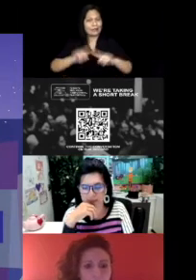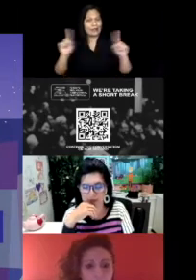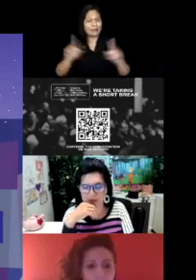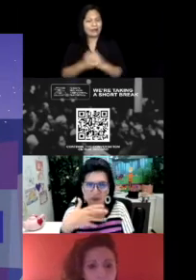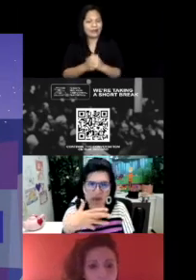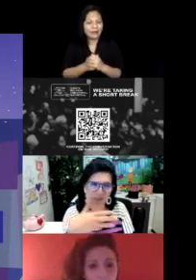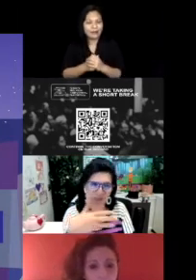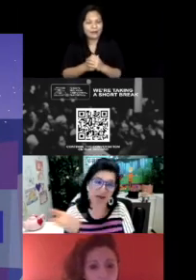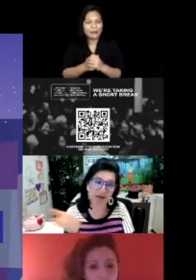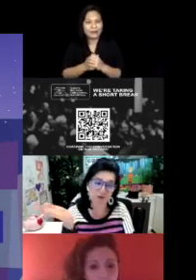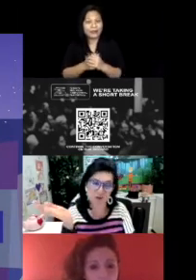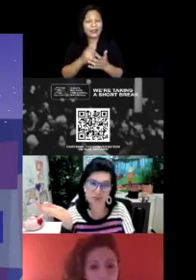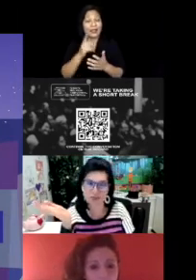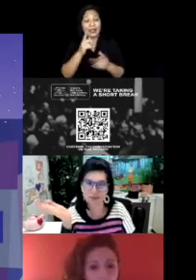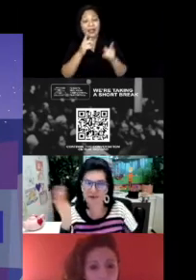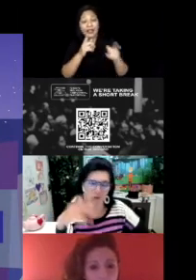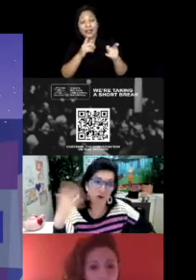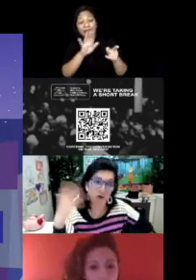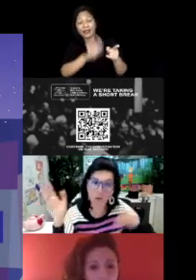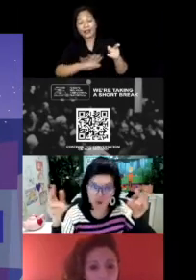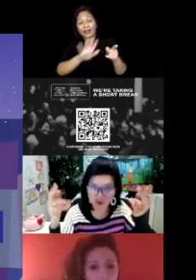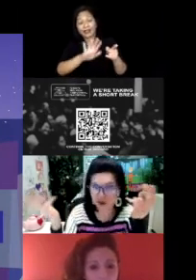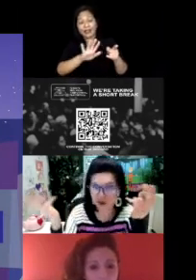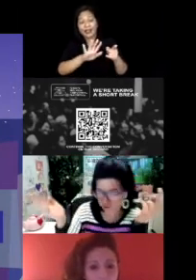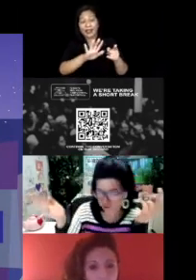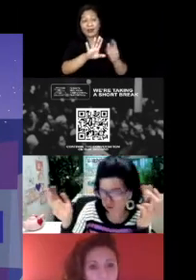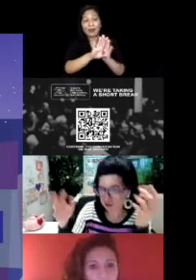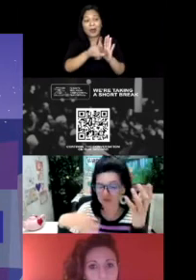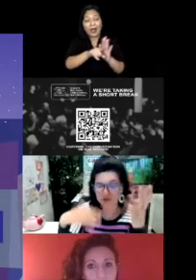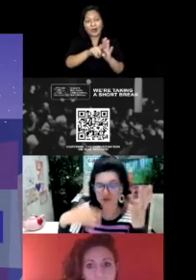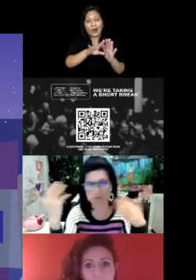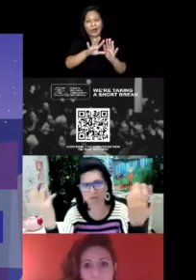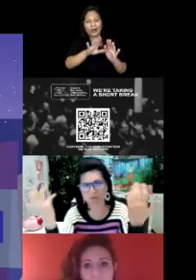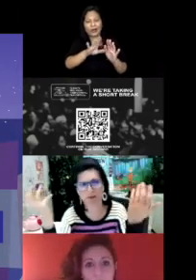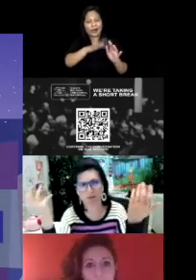kind of as a background to that quote unquote multicultural world of